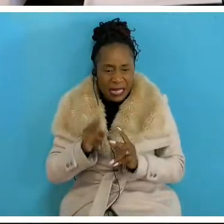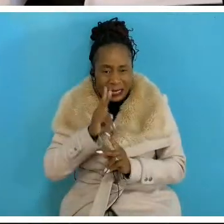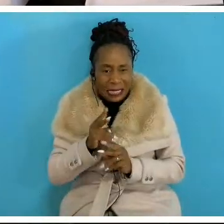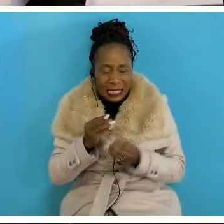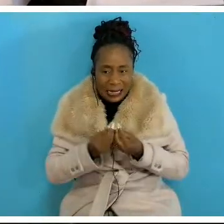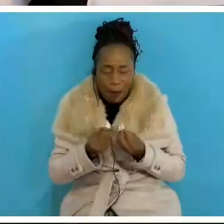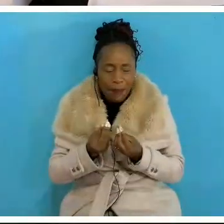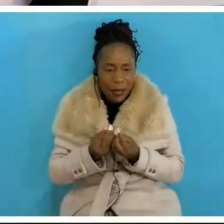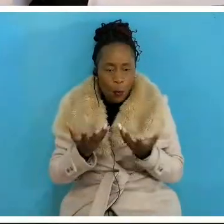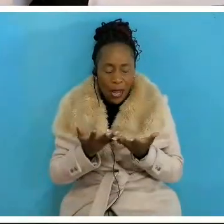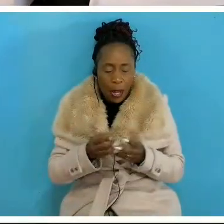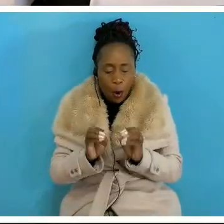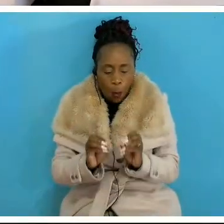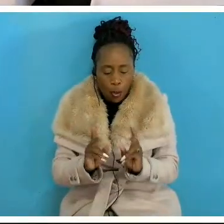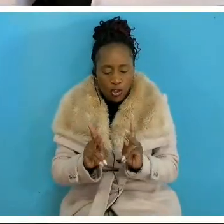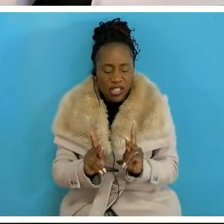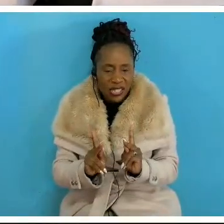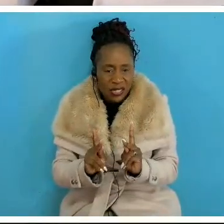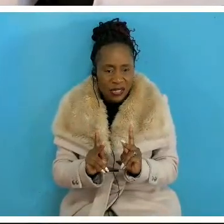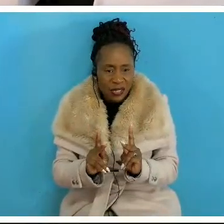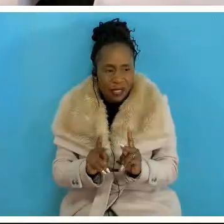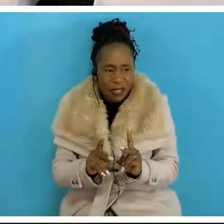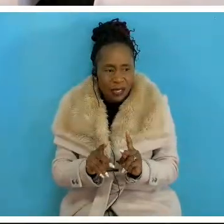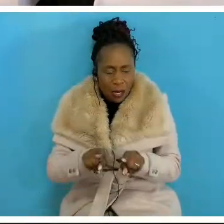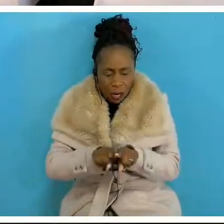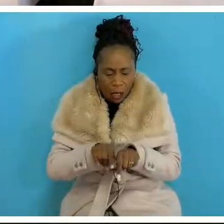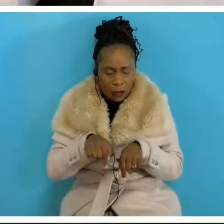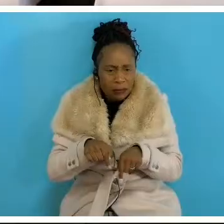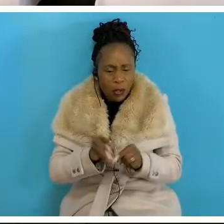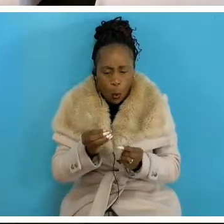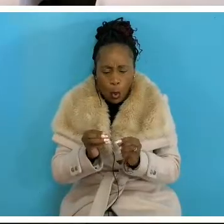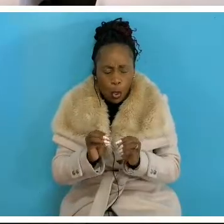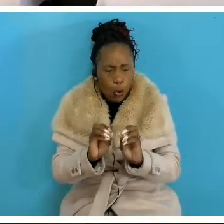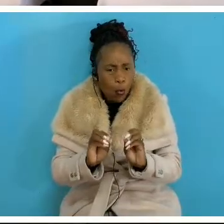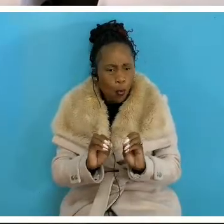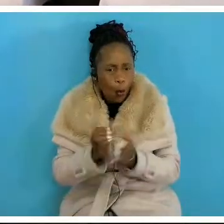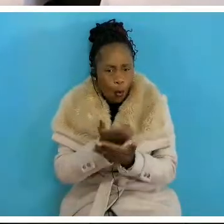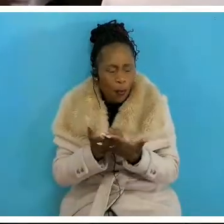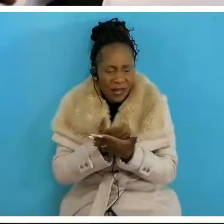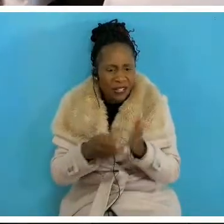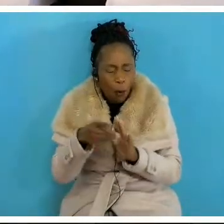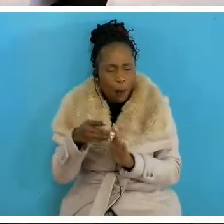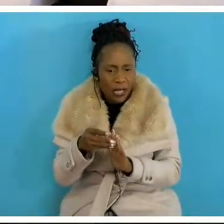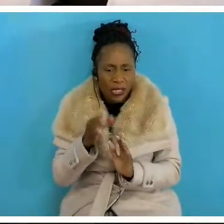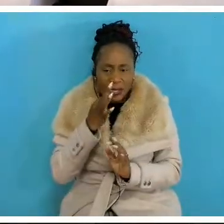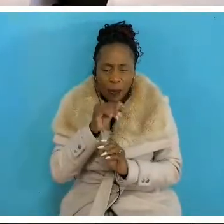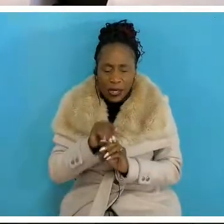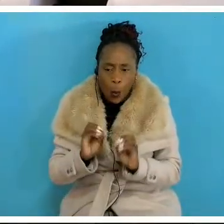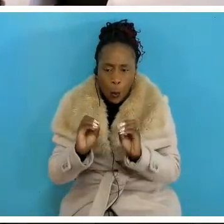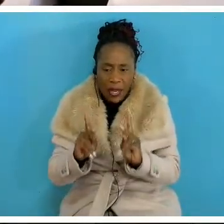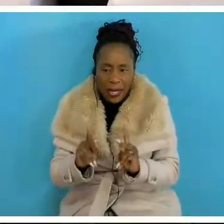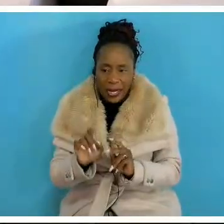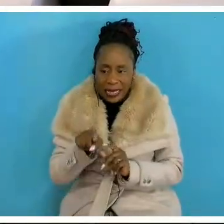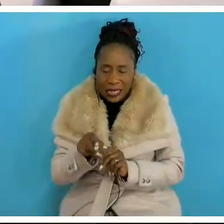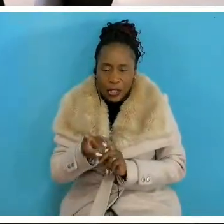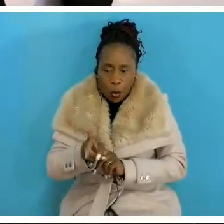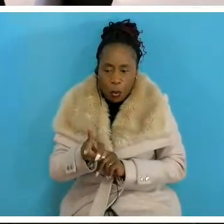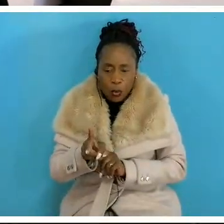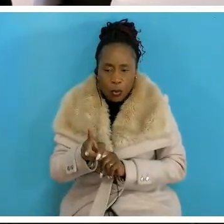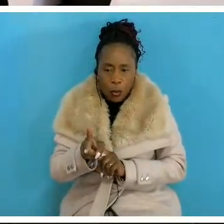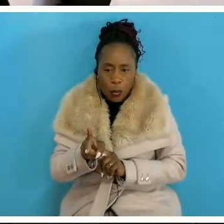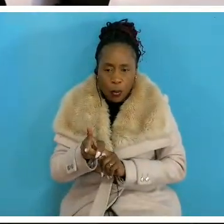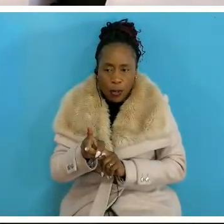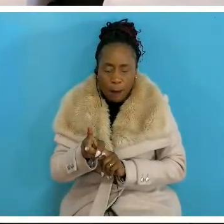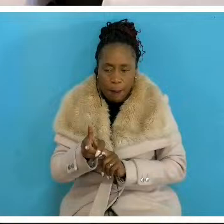the opportunities. Like, this is economic development. To say, okay, this is also